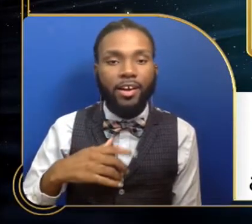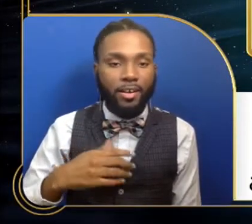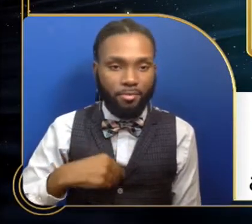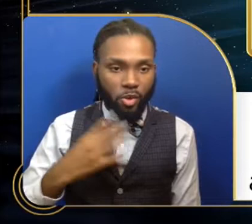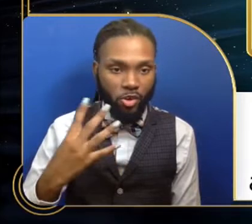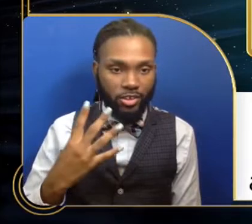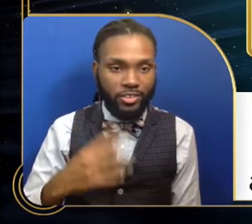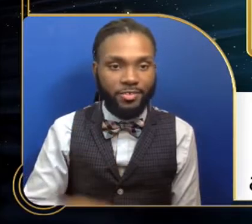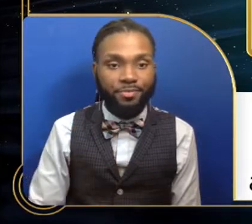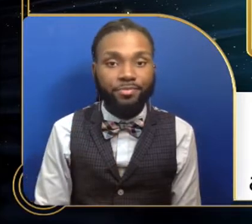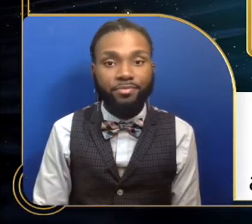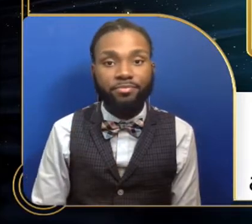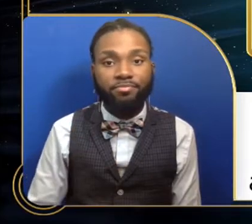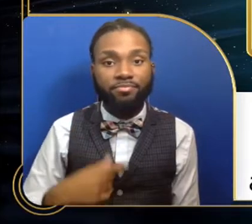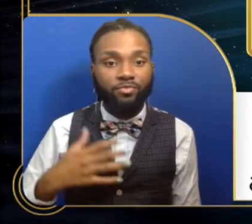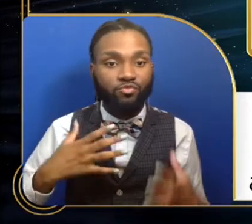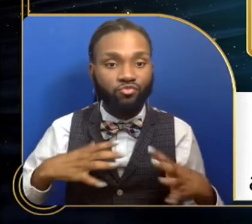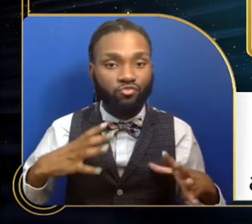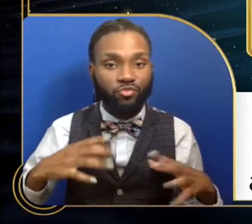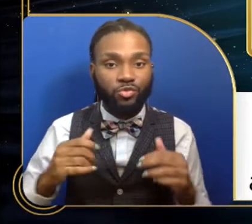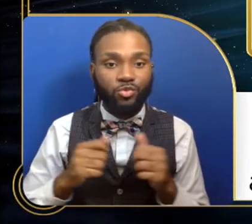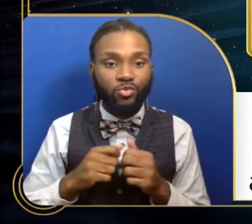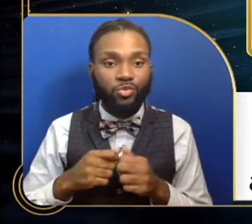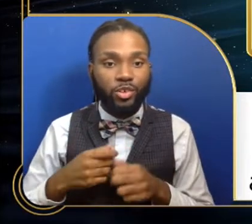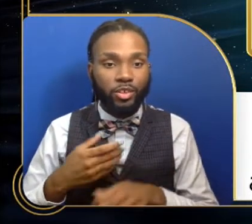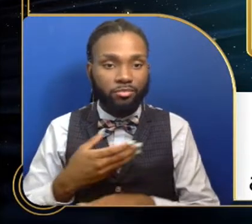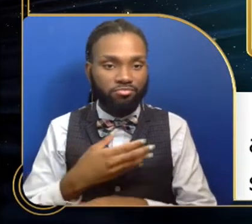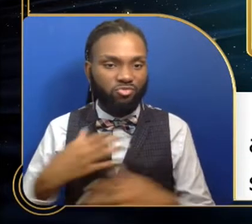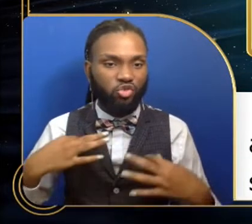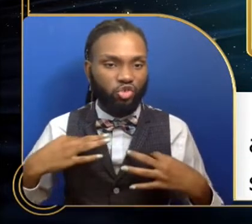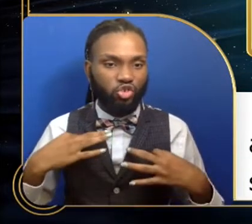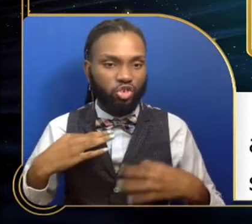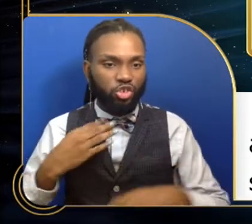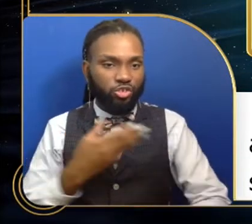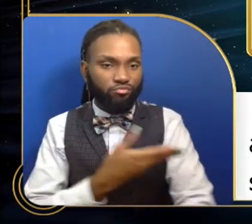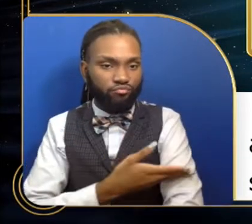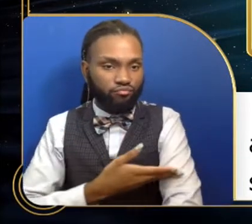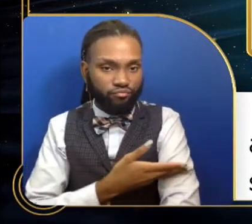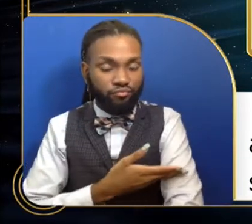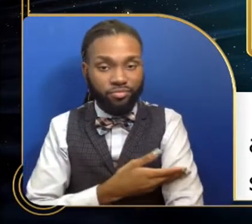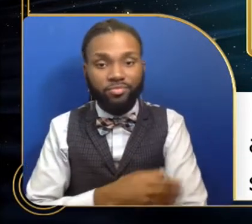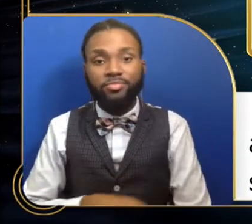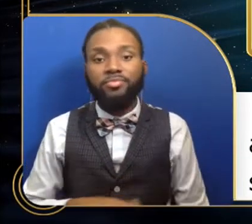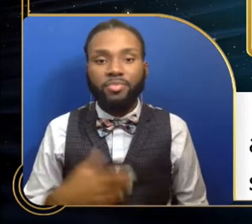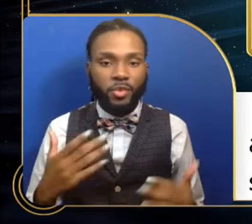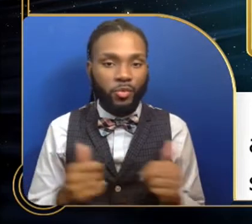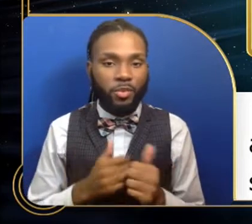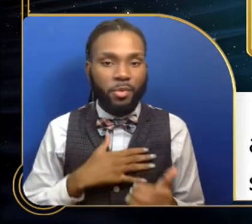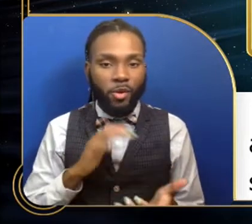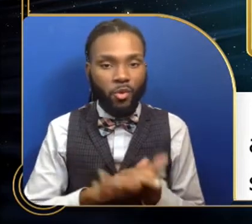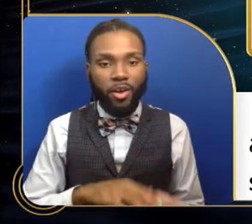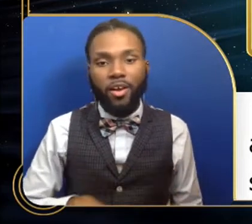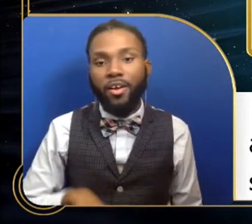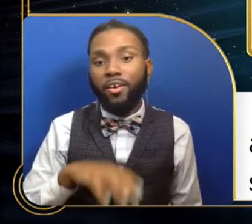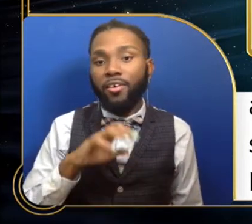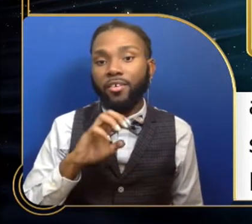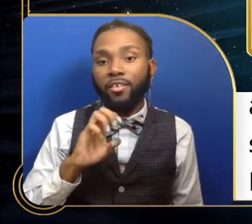I'm dressed in a short sleeve shirt, and I'm here with my wife, Eileen, and my daughter, Jill.